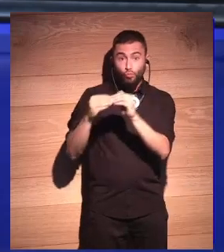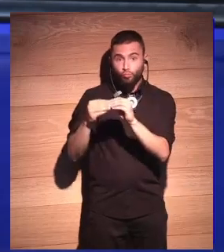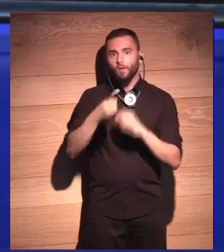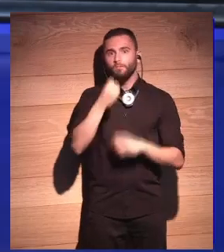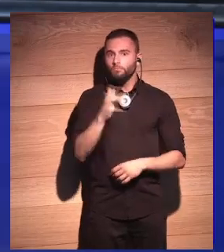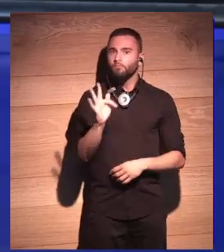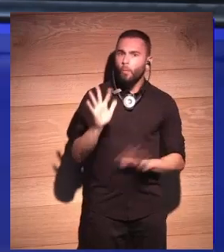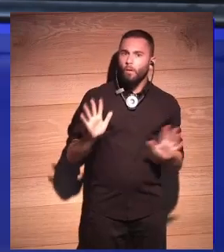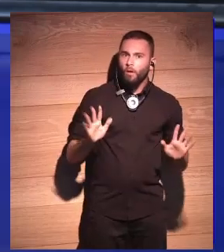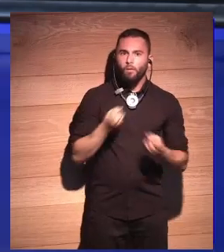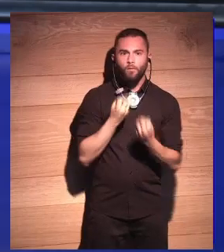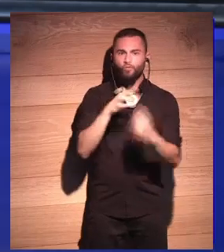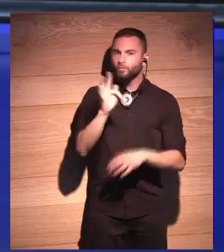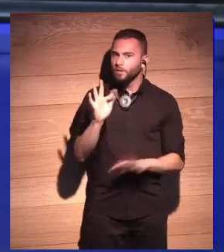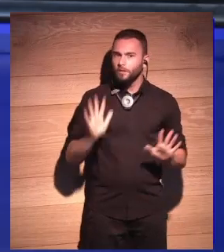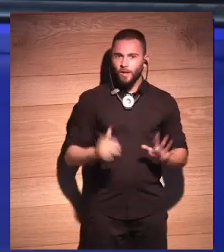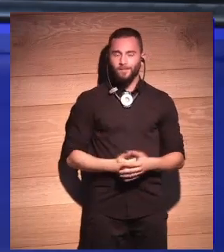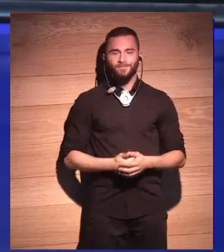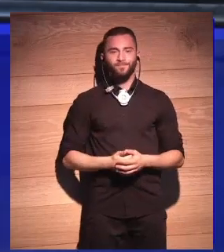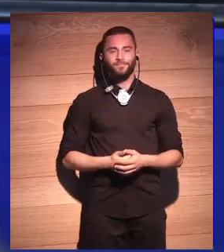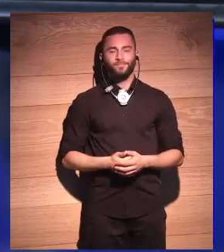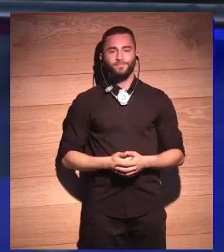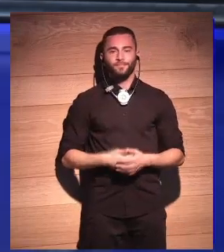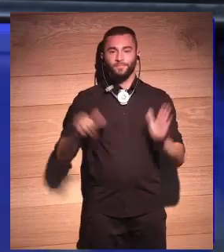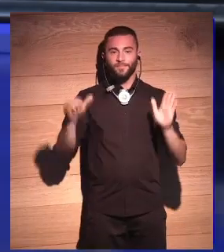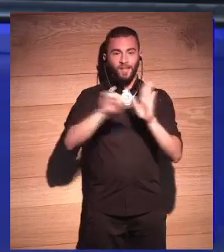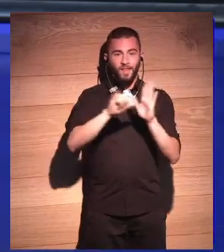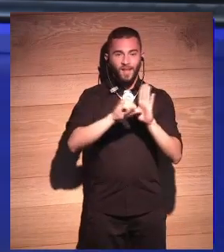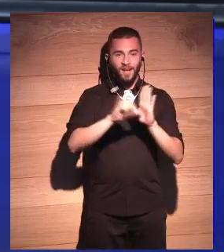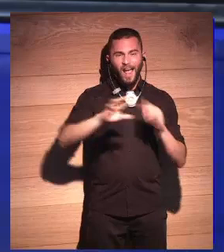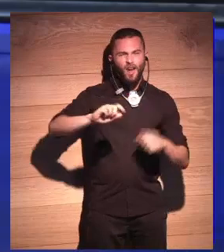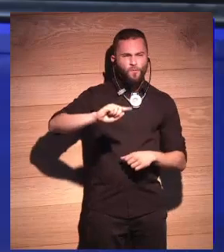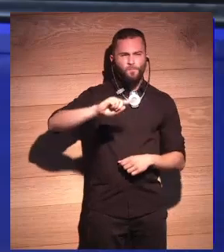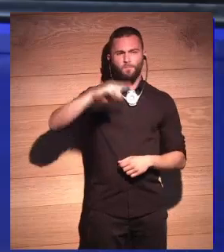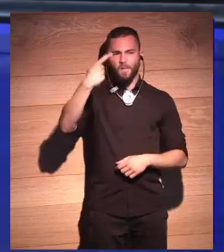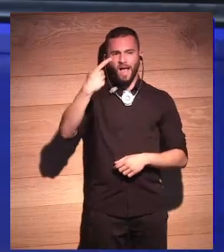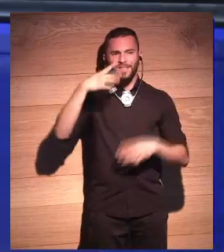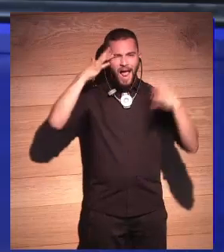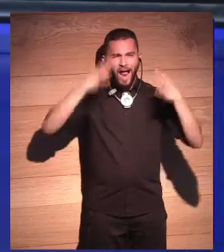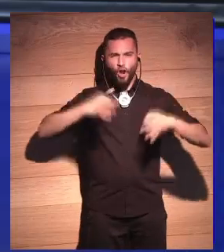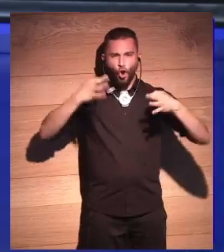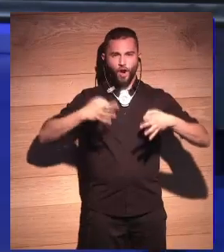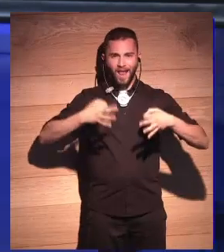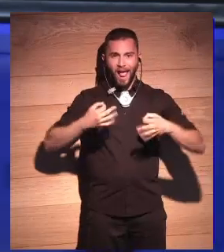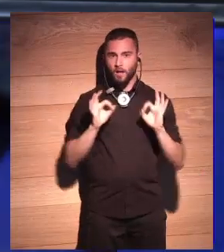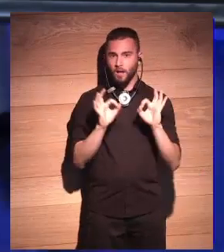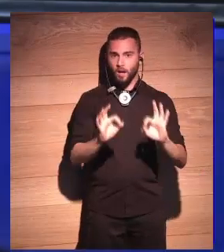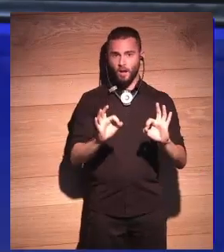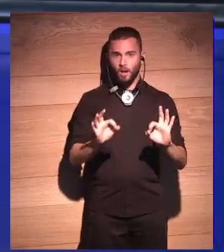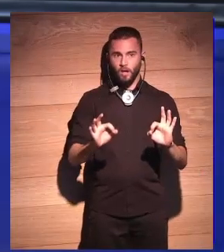Nicole Stott said, as close to the real thing as you can get. I think she was just being nice, but it's still nice to hear.